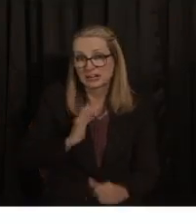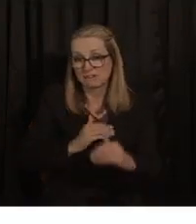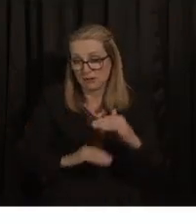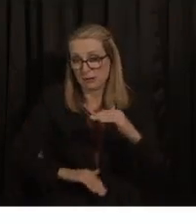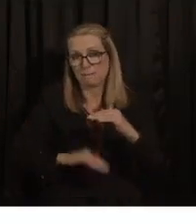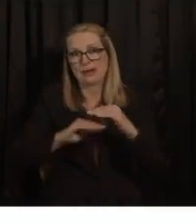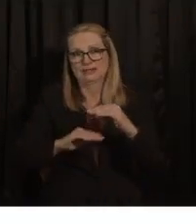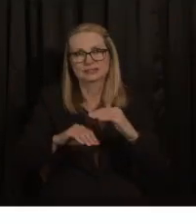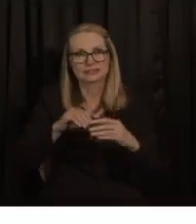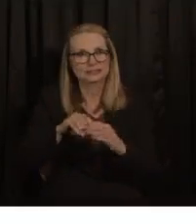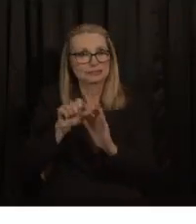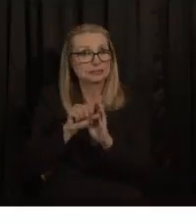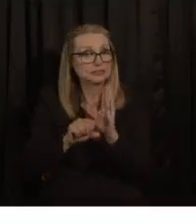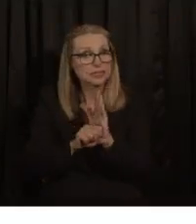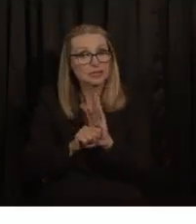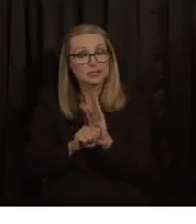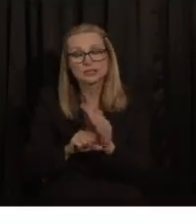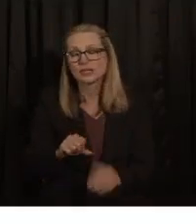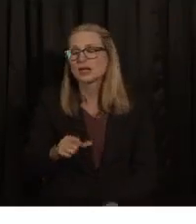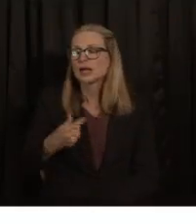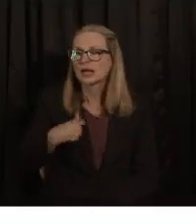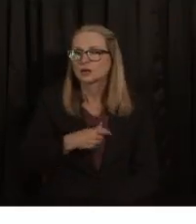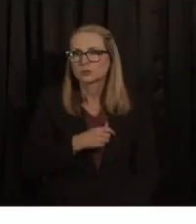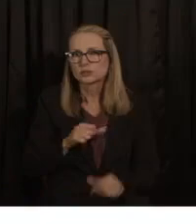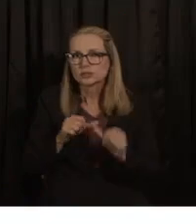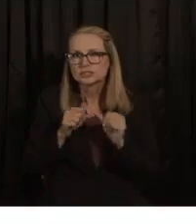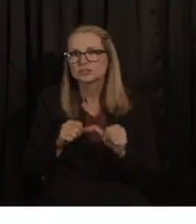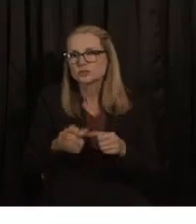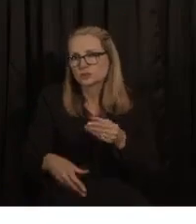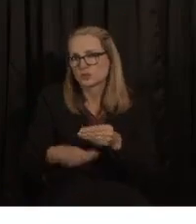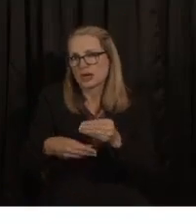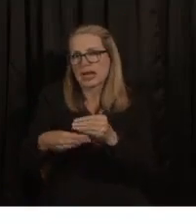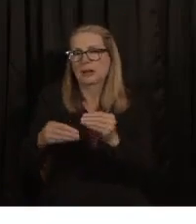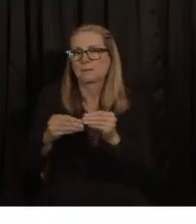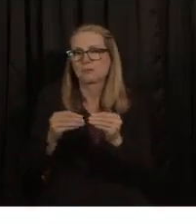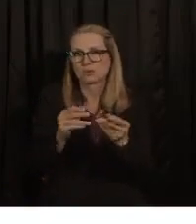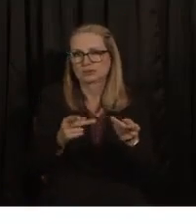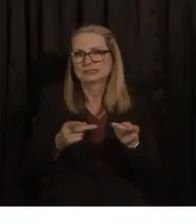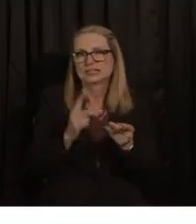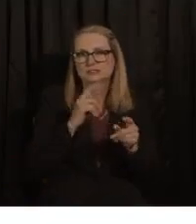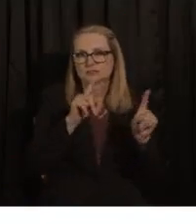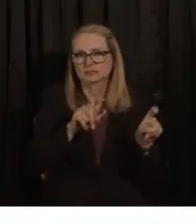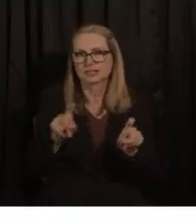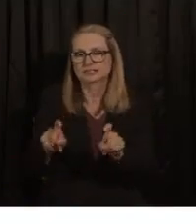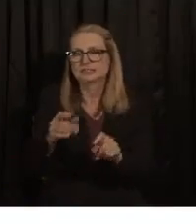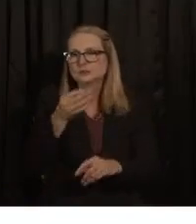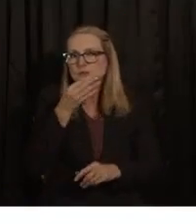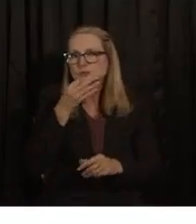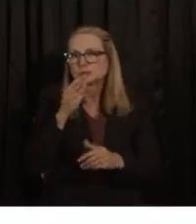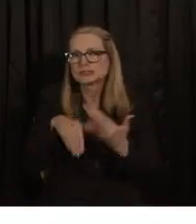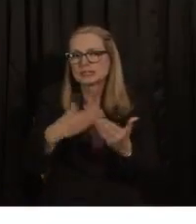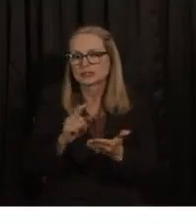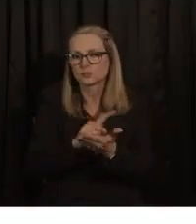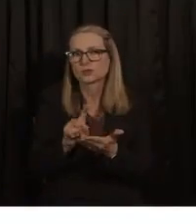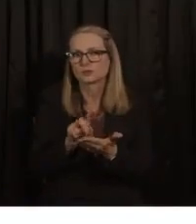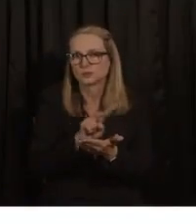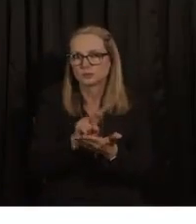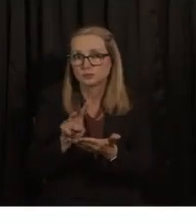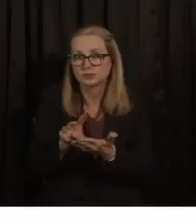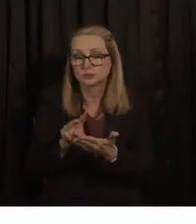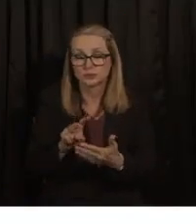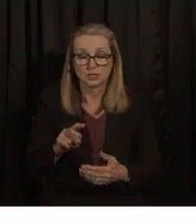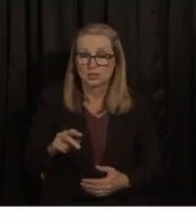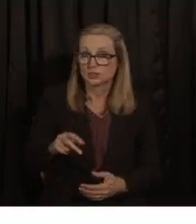available statewide, and we're continuing to scale that, looking to add additional sites over the next few weeks. We encourage anyone with symptoms or